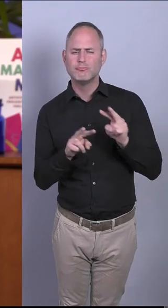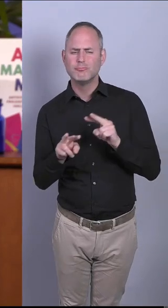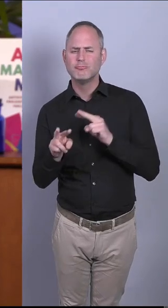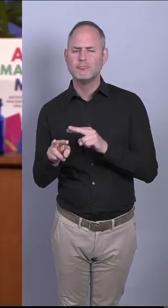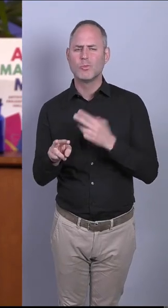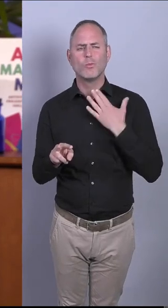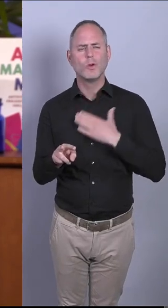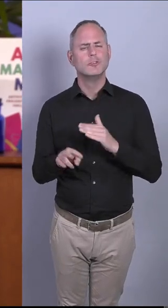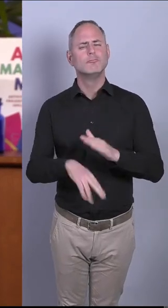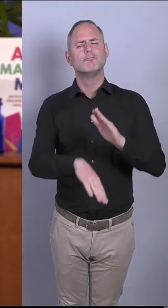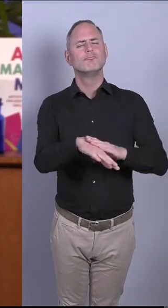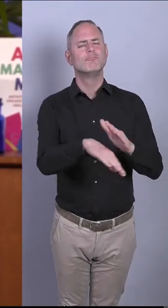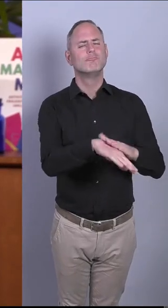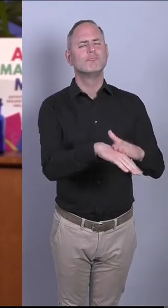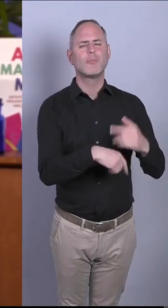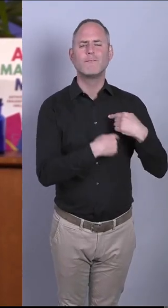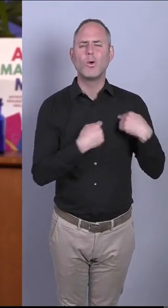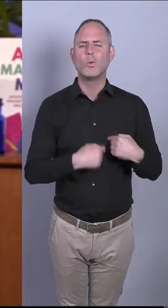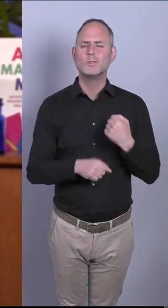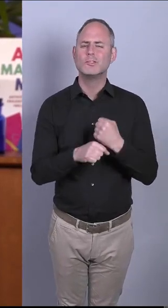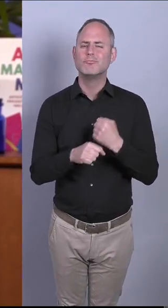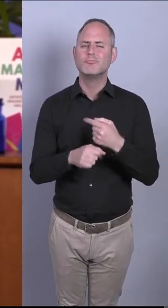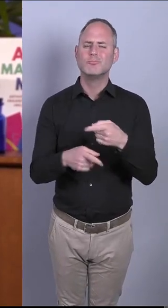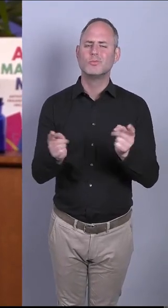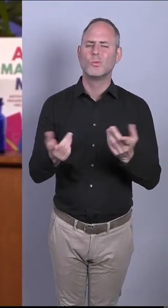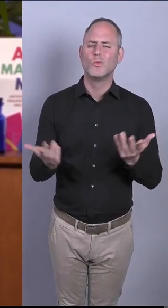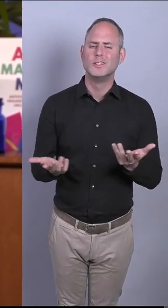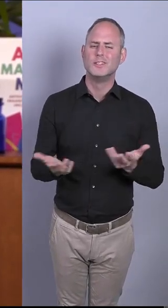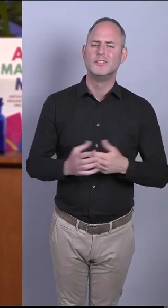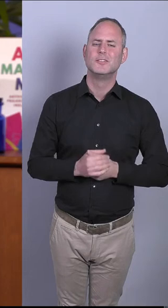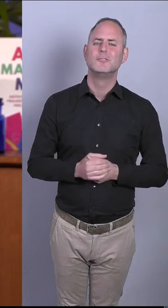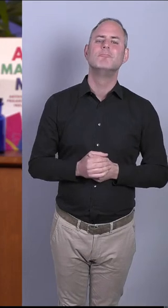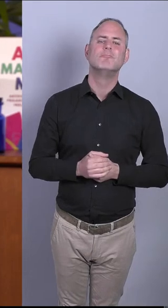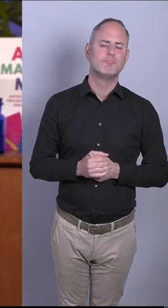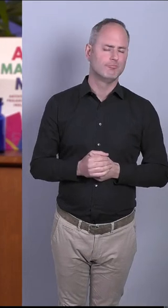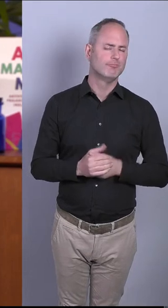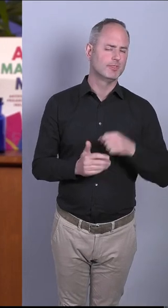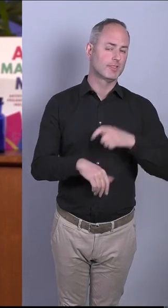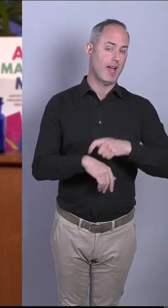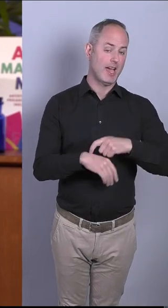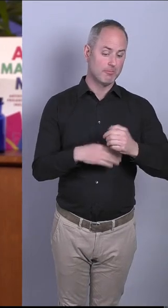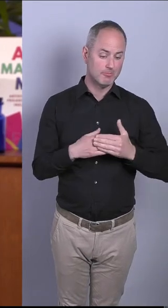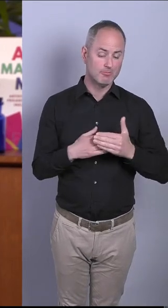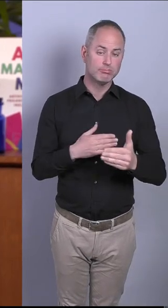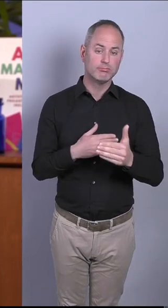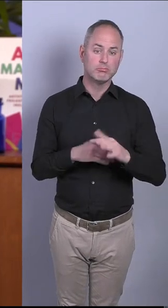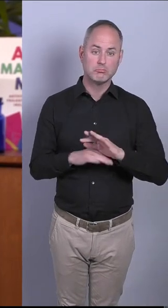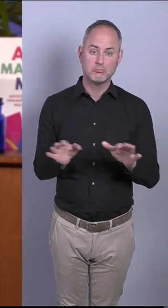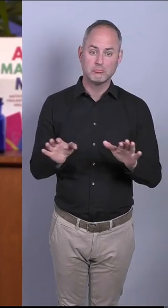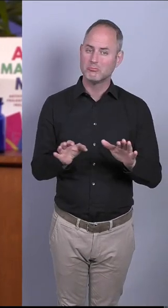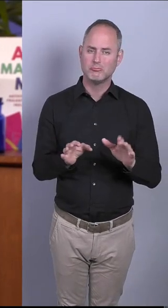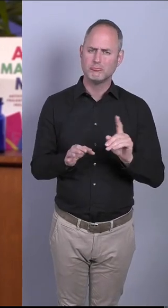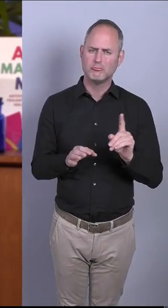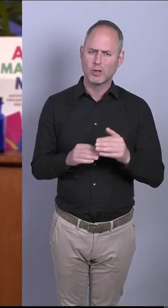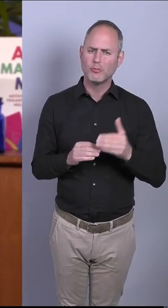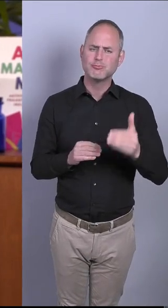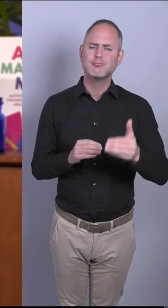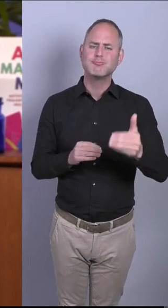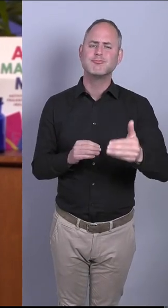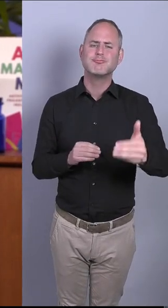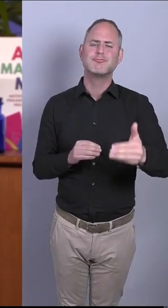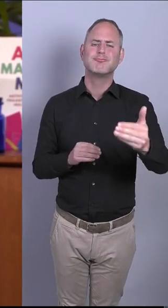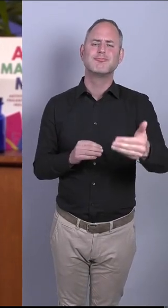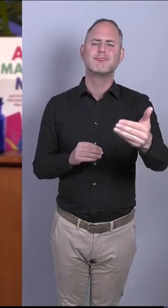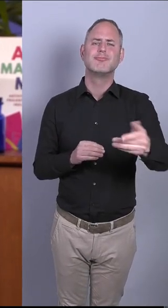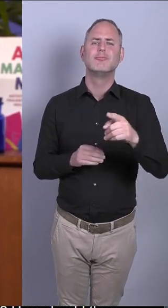Oh, as you said, they should just look forward to that, and they will have a super time, all of them. And I'd recommend